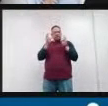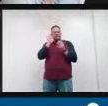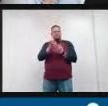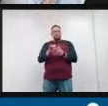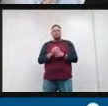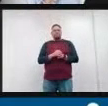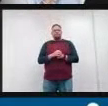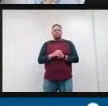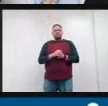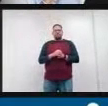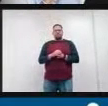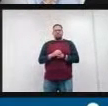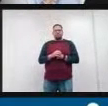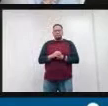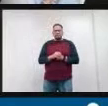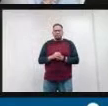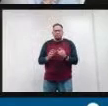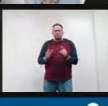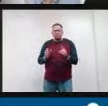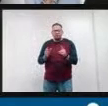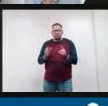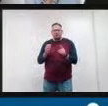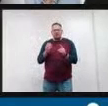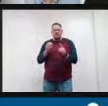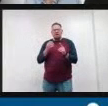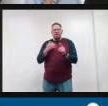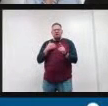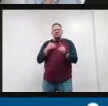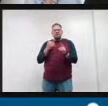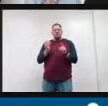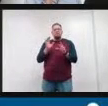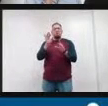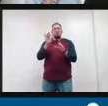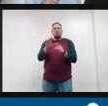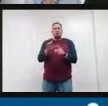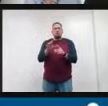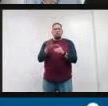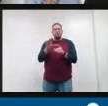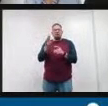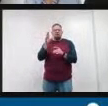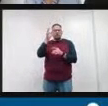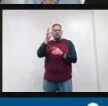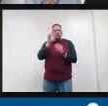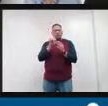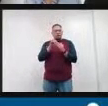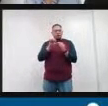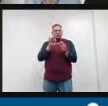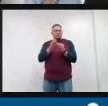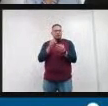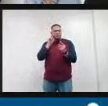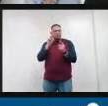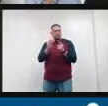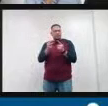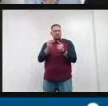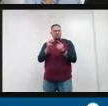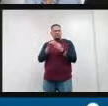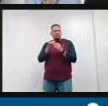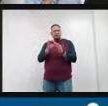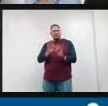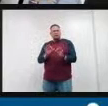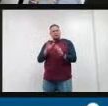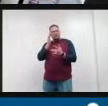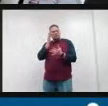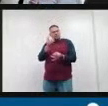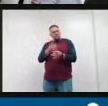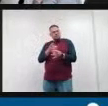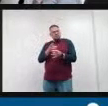If I may jump in, my take, you know, I hear the family perspective as when I see interest comes first. I